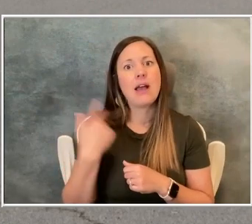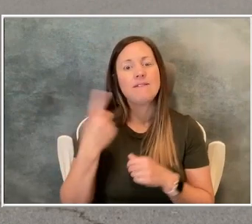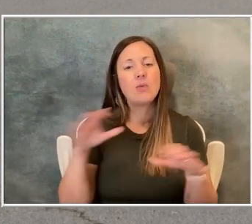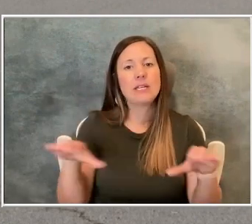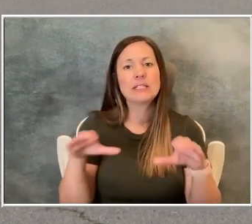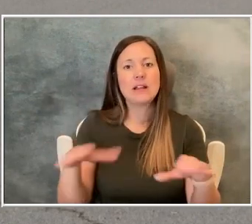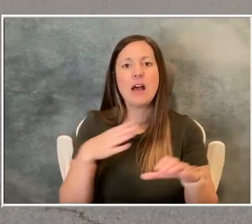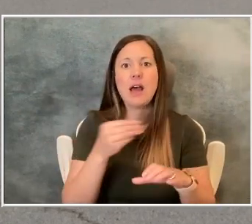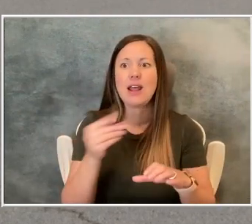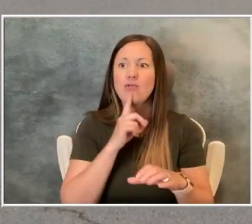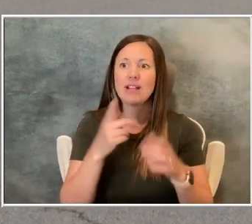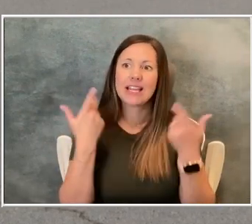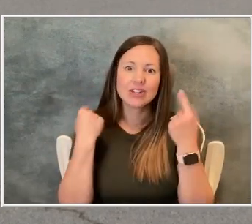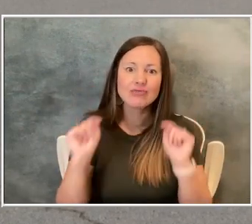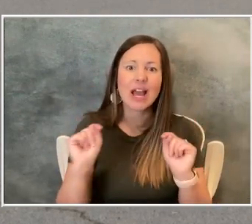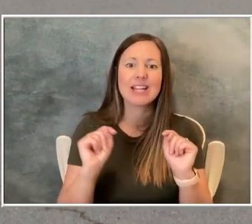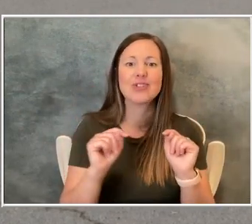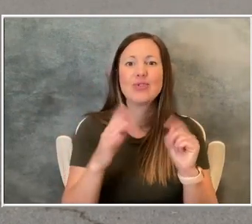Doc, and then